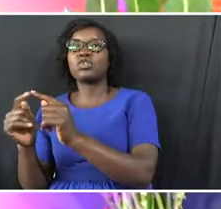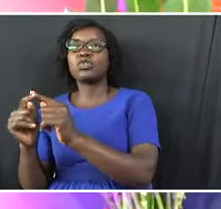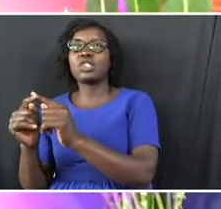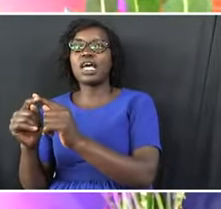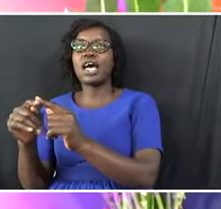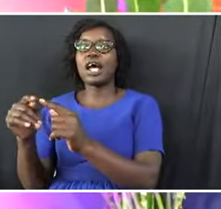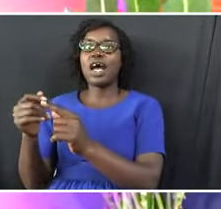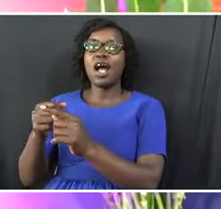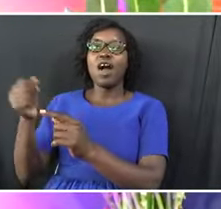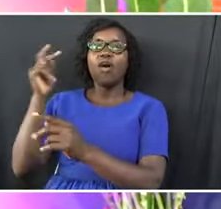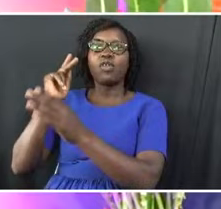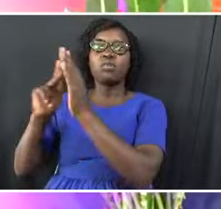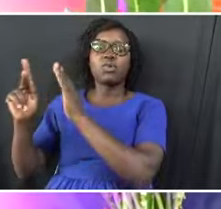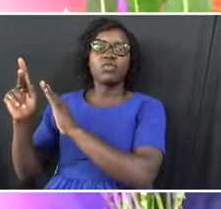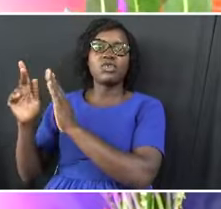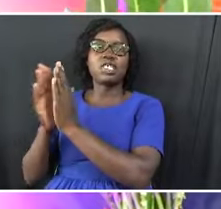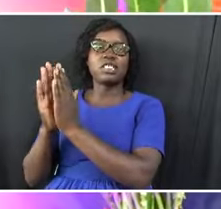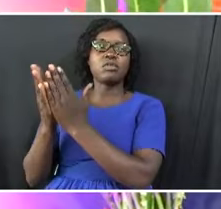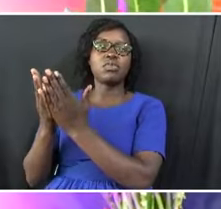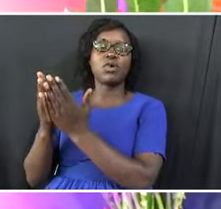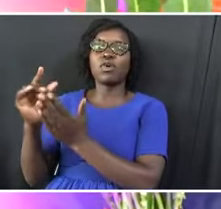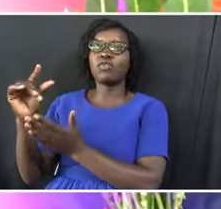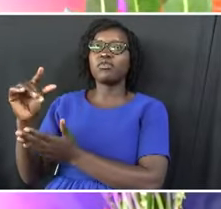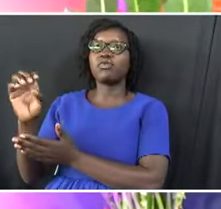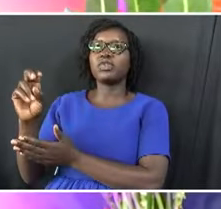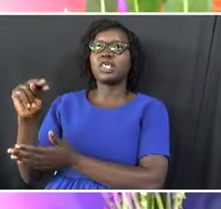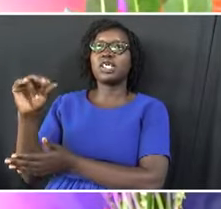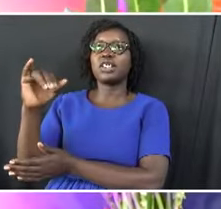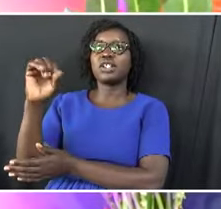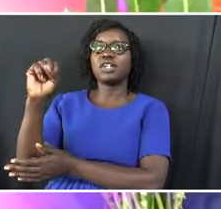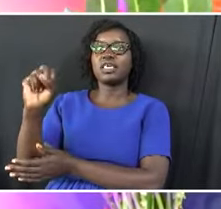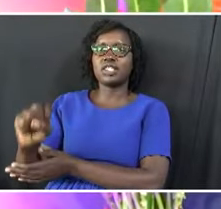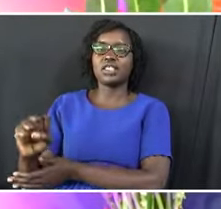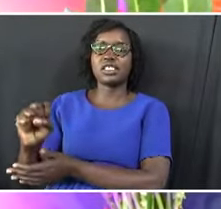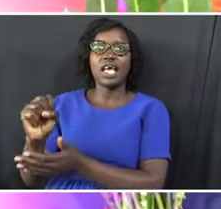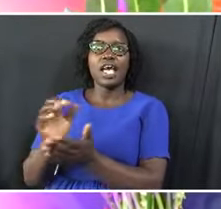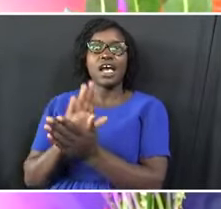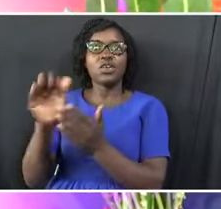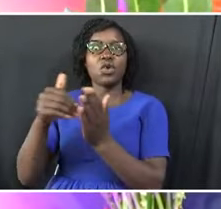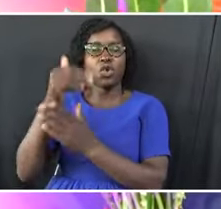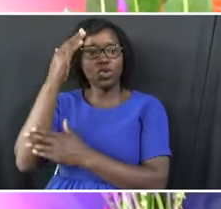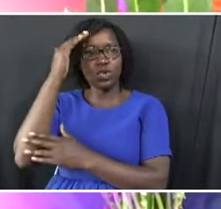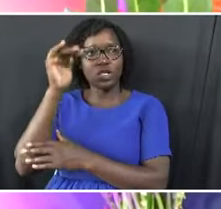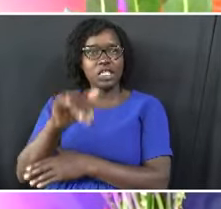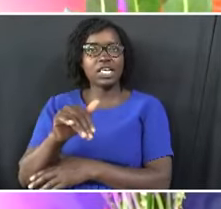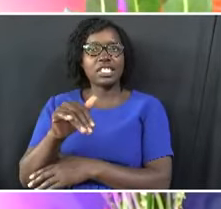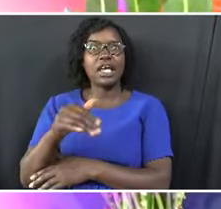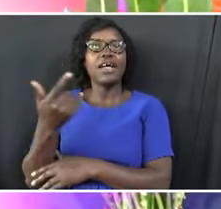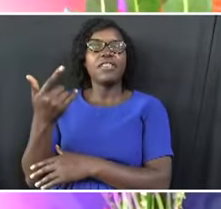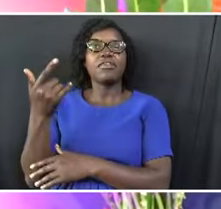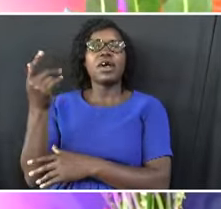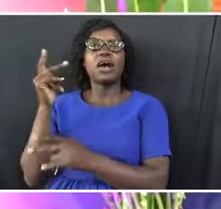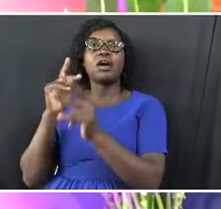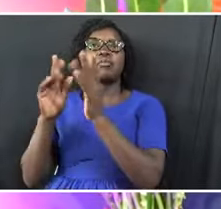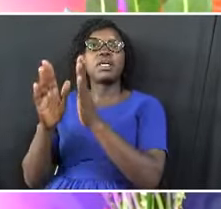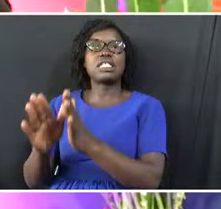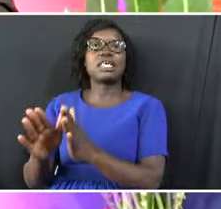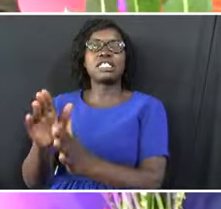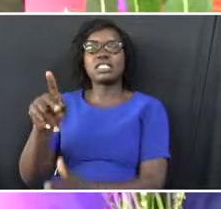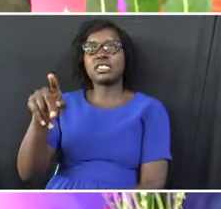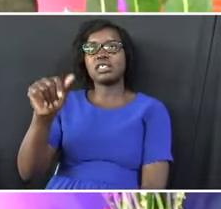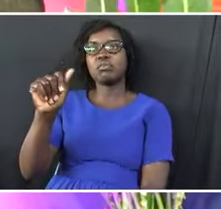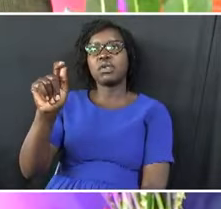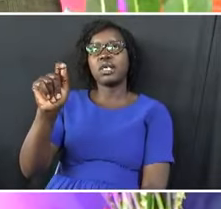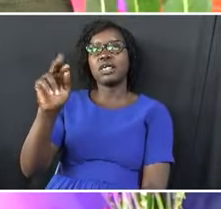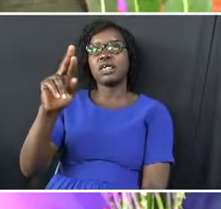patriarchs in the book of Genesis. And we all know that the patriarchs which the book of